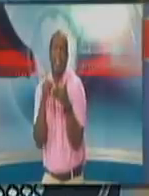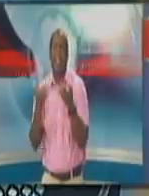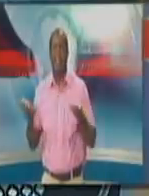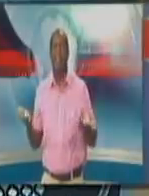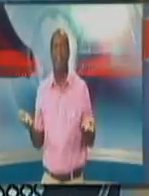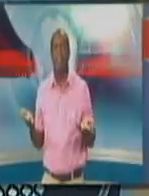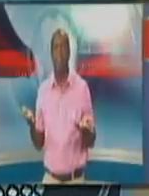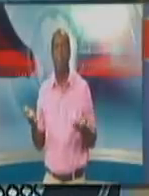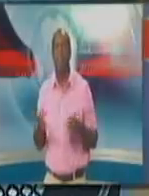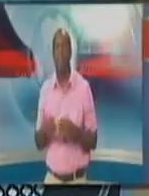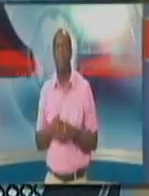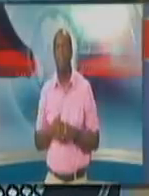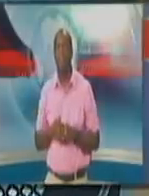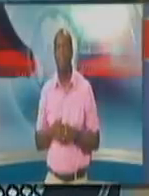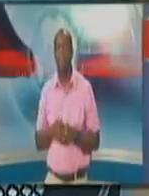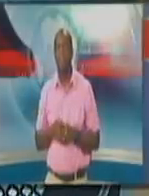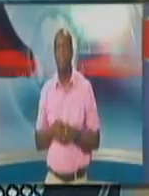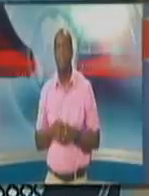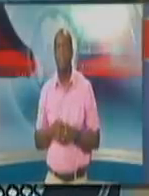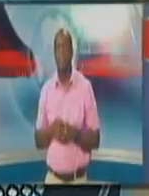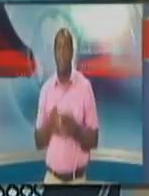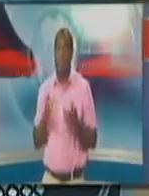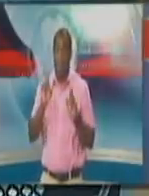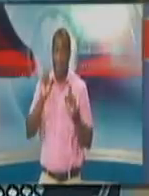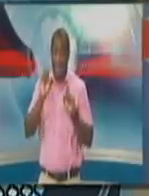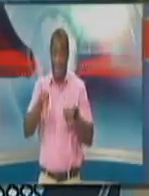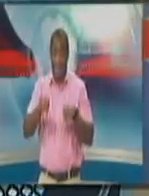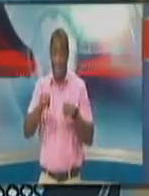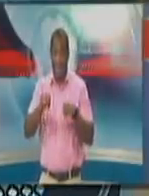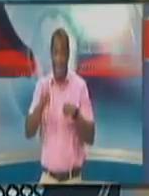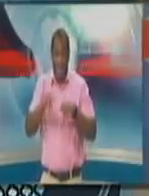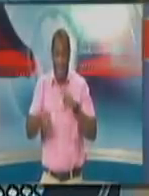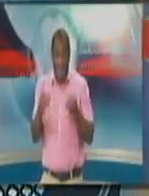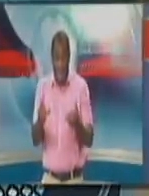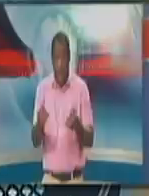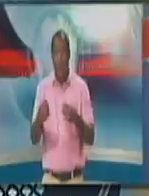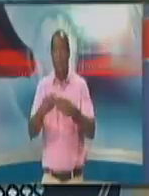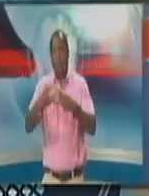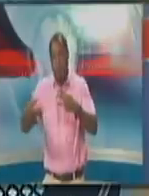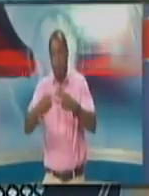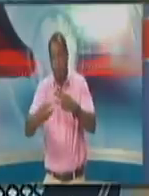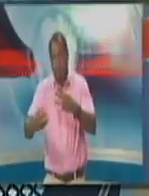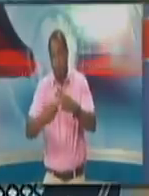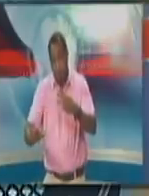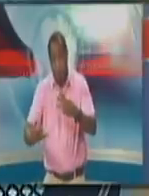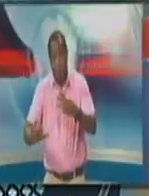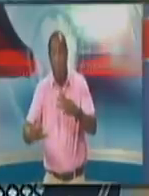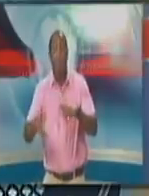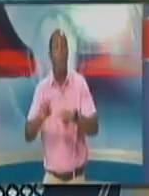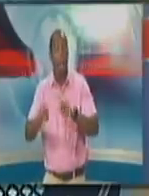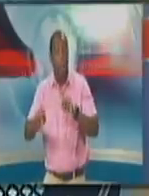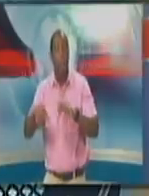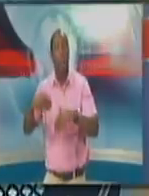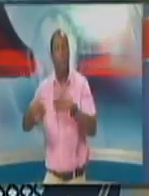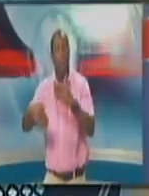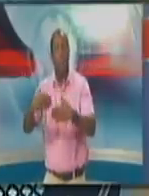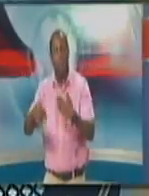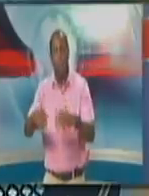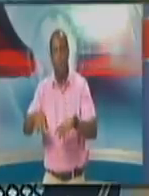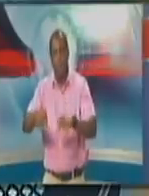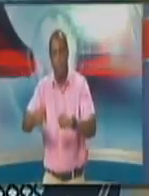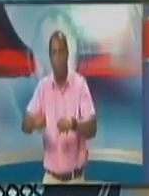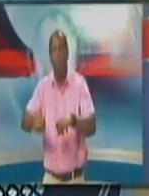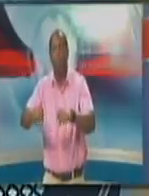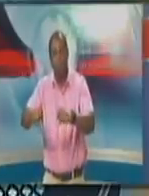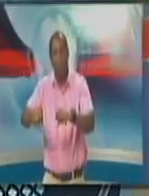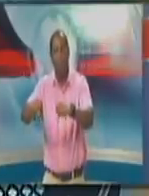this plan is operationalized would be more services on the ground close